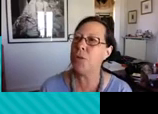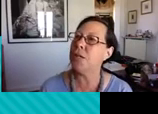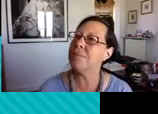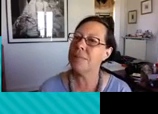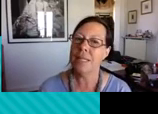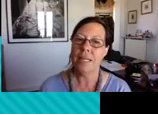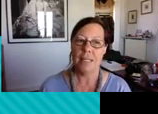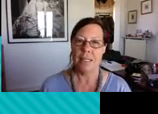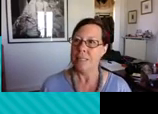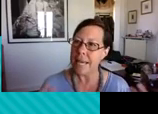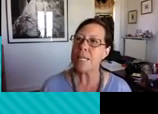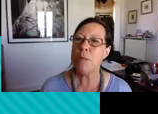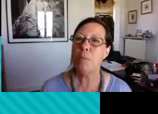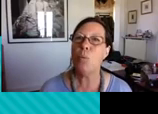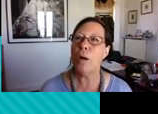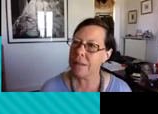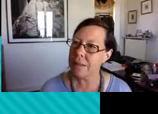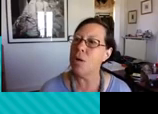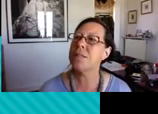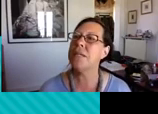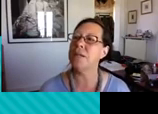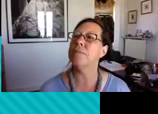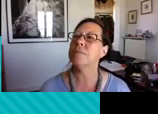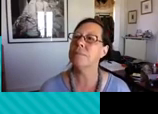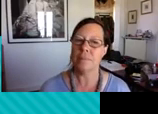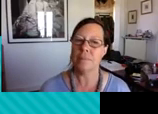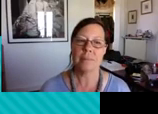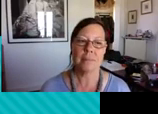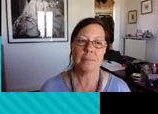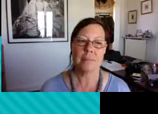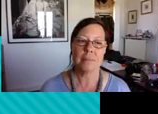is a cure. Telling people what they want to hear.